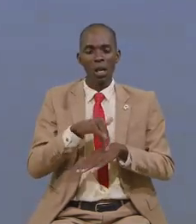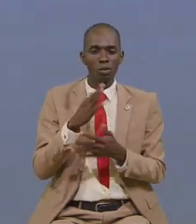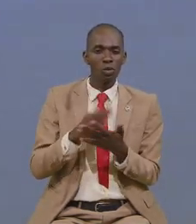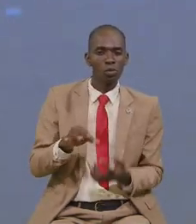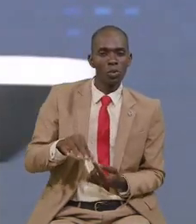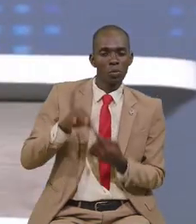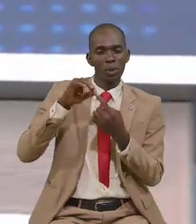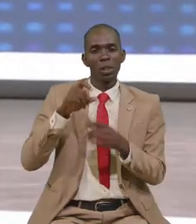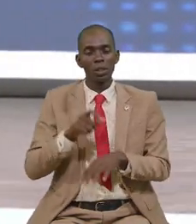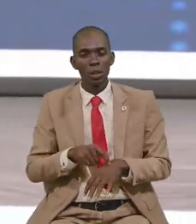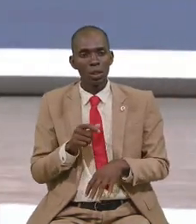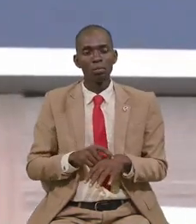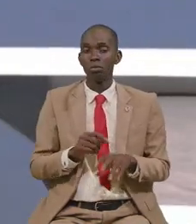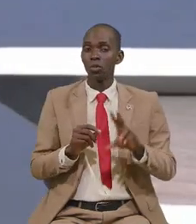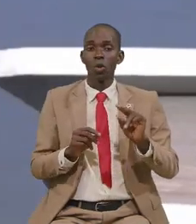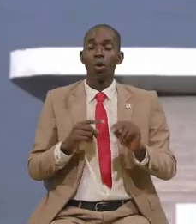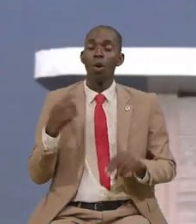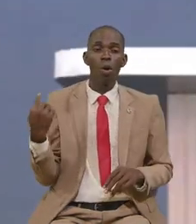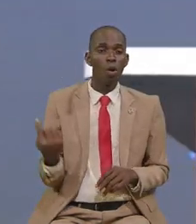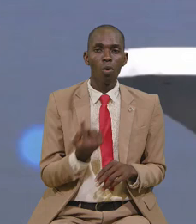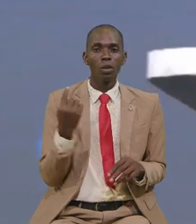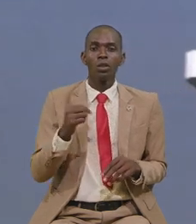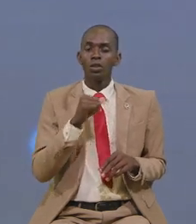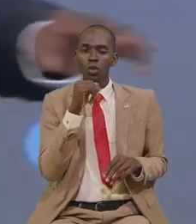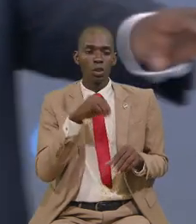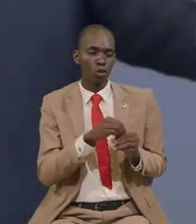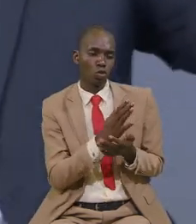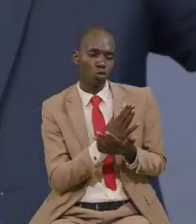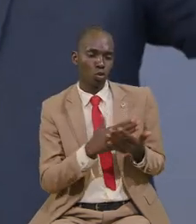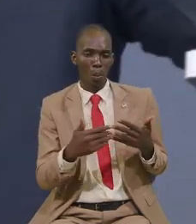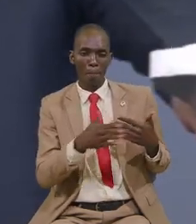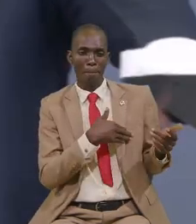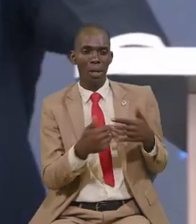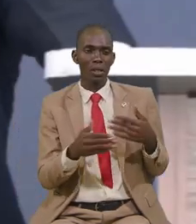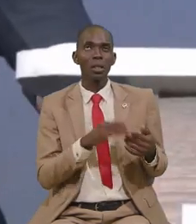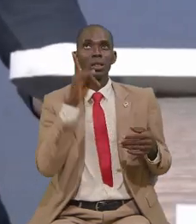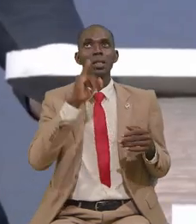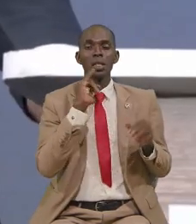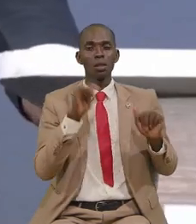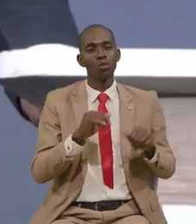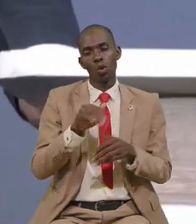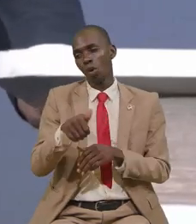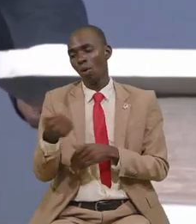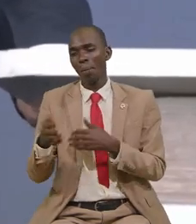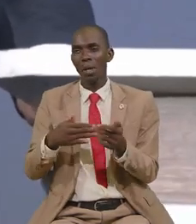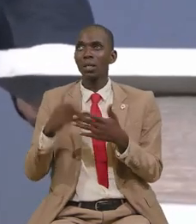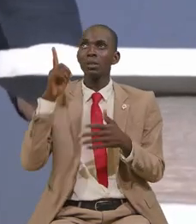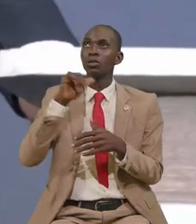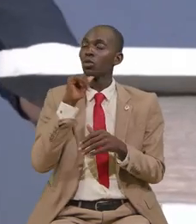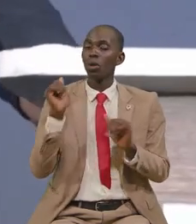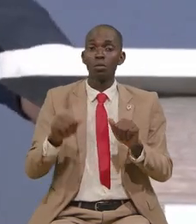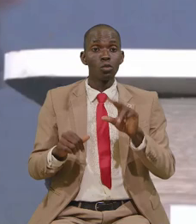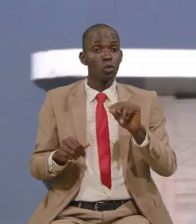some cases he'll be able, other cases he may not be able, is the always